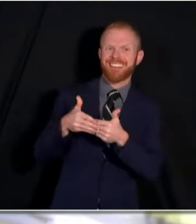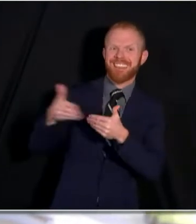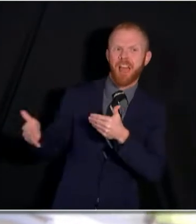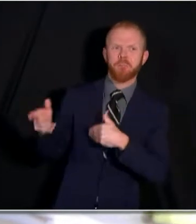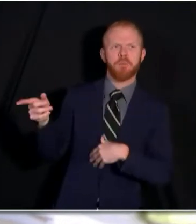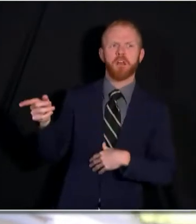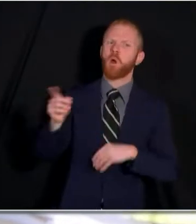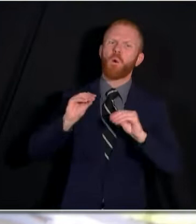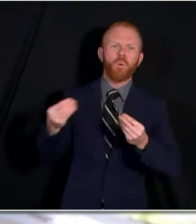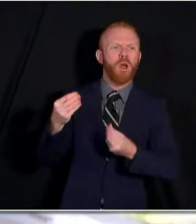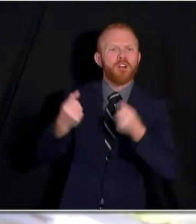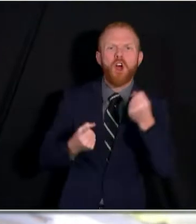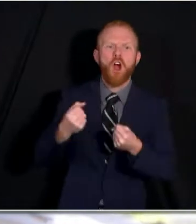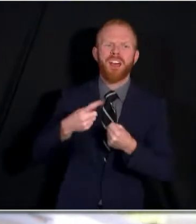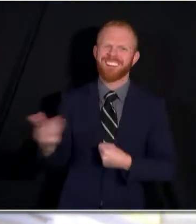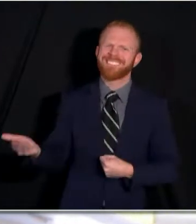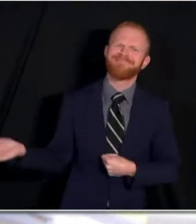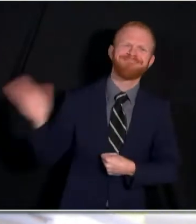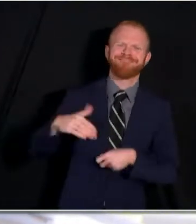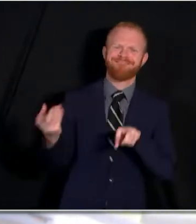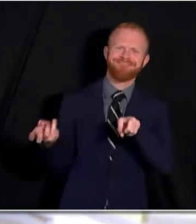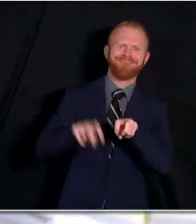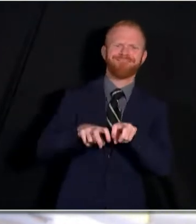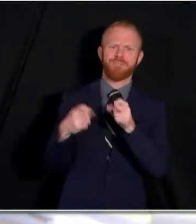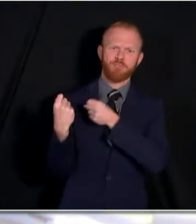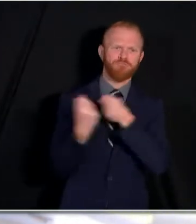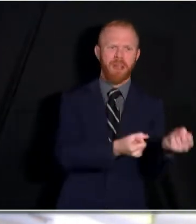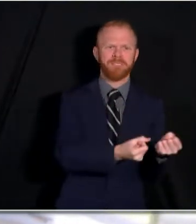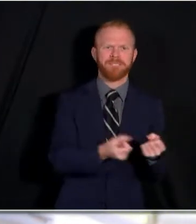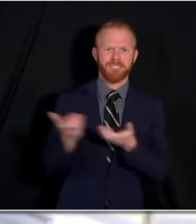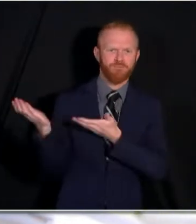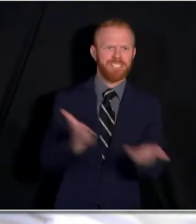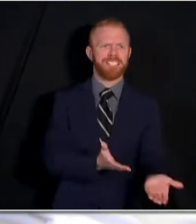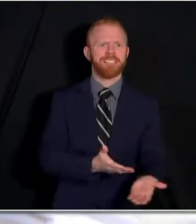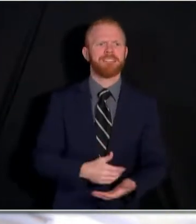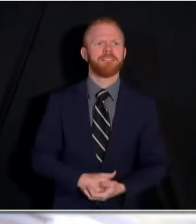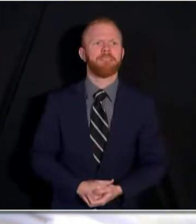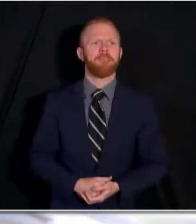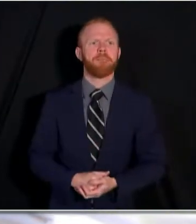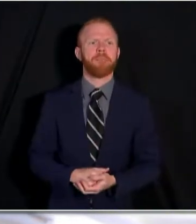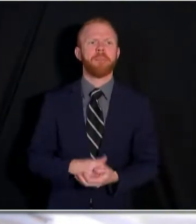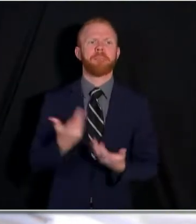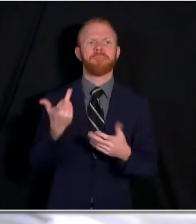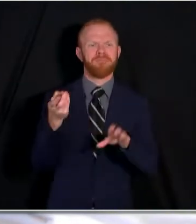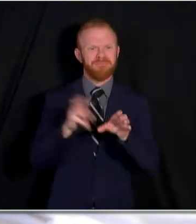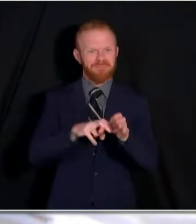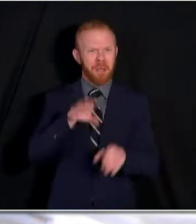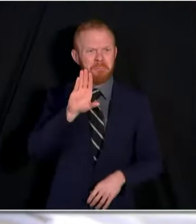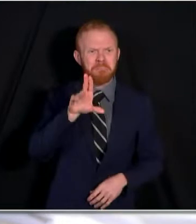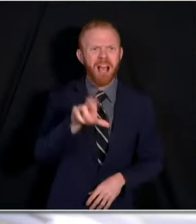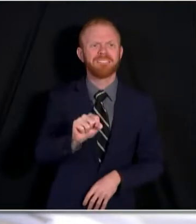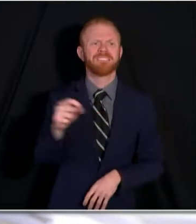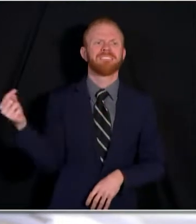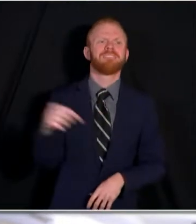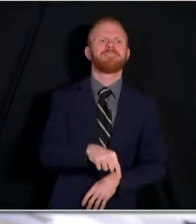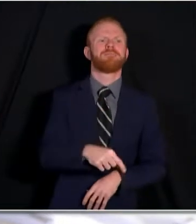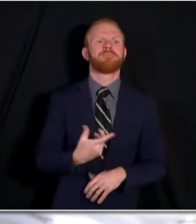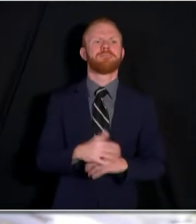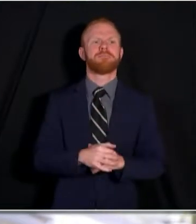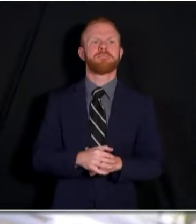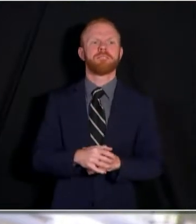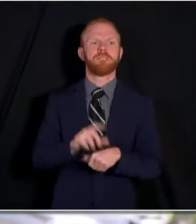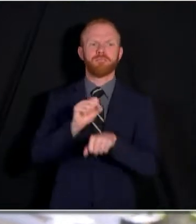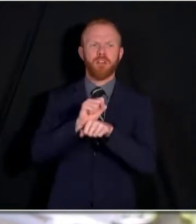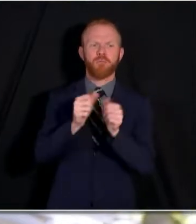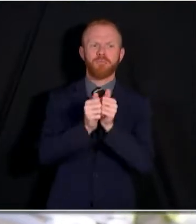thing you could do. Metro, Los Angeles Department of Transportation, working with private sector partners and Access, are working on making sure there